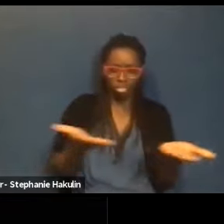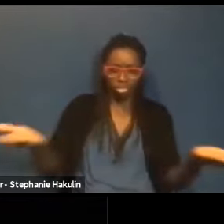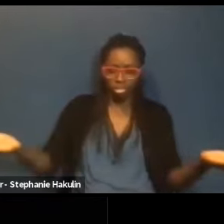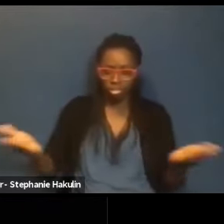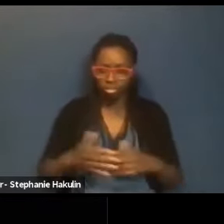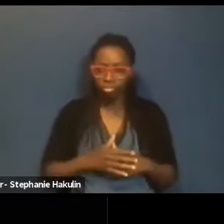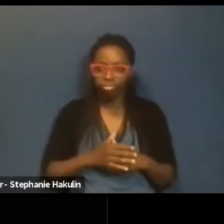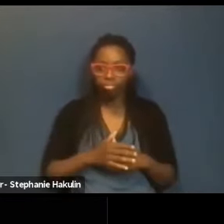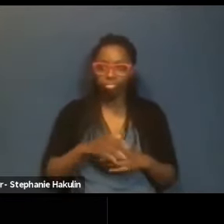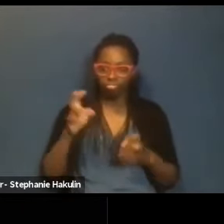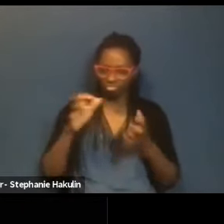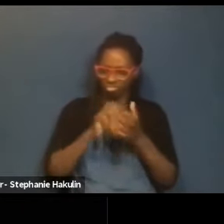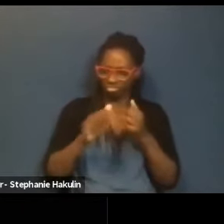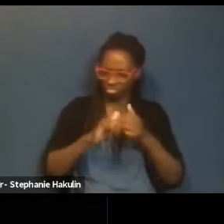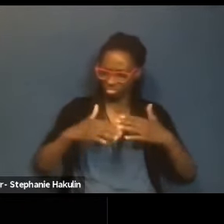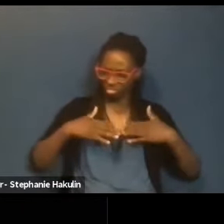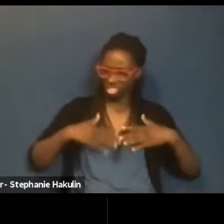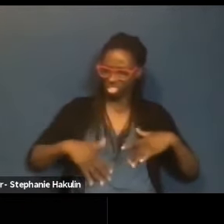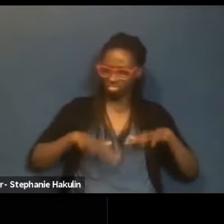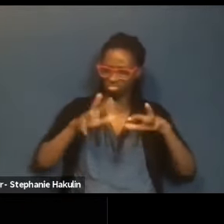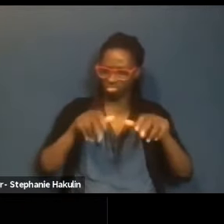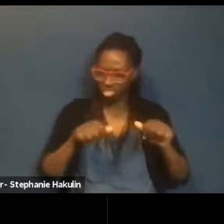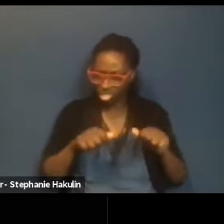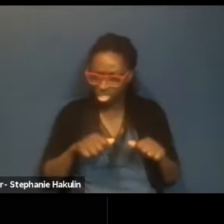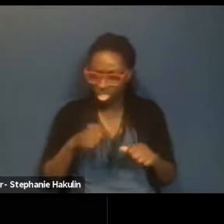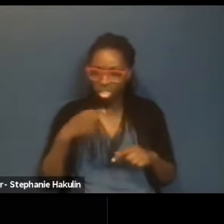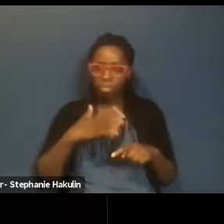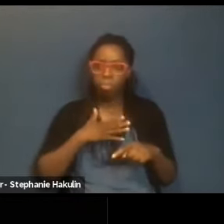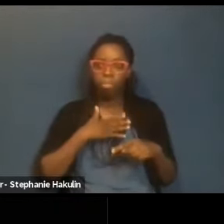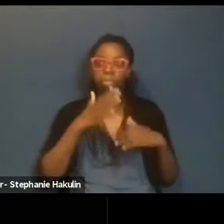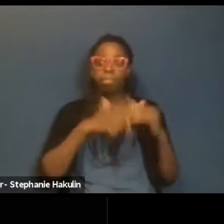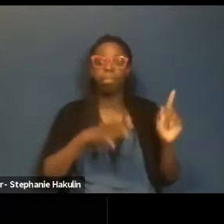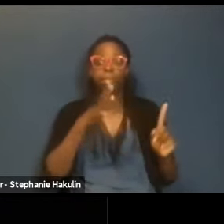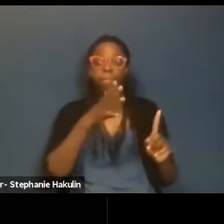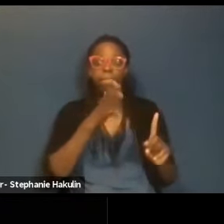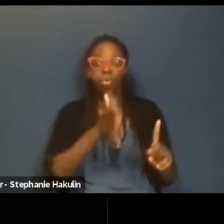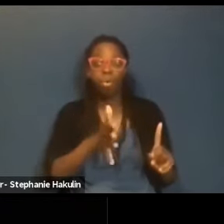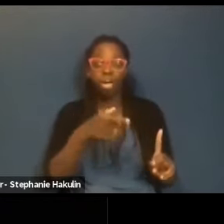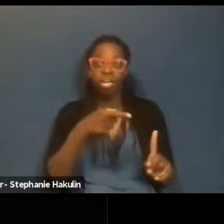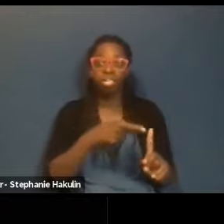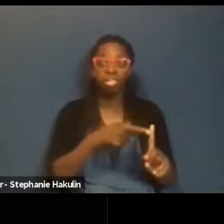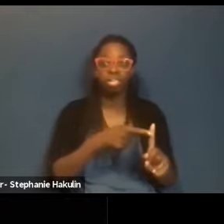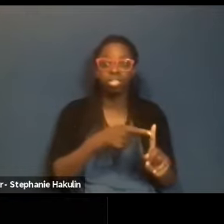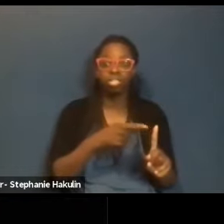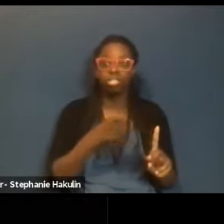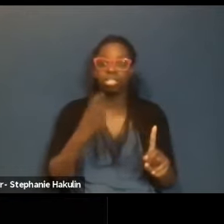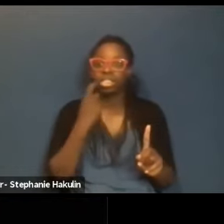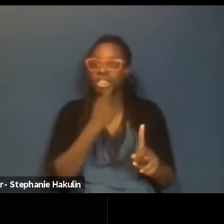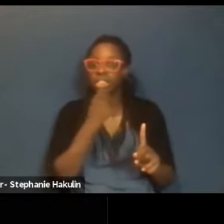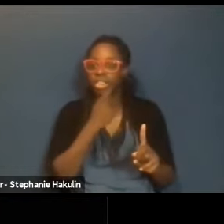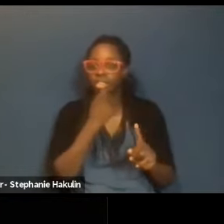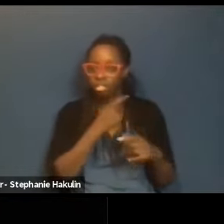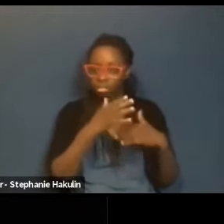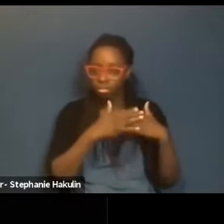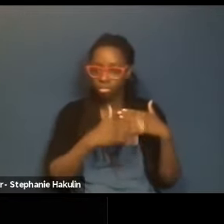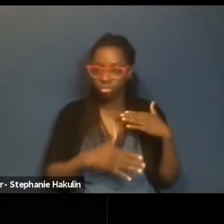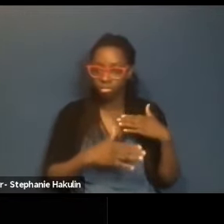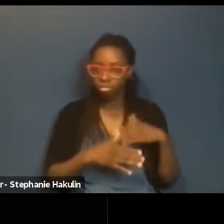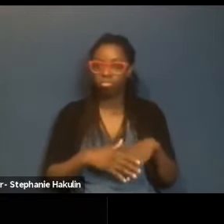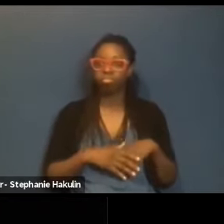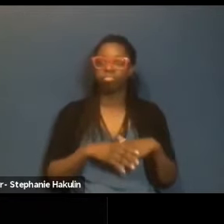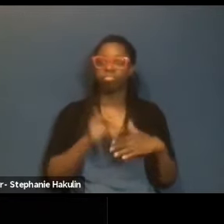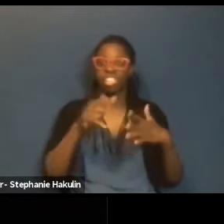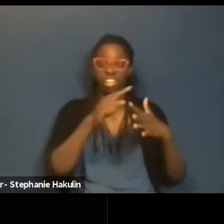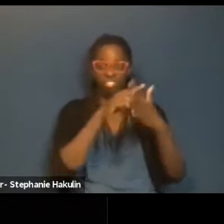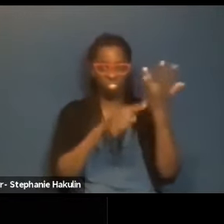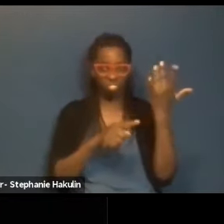bloody, left my grandmother Salin tasting of iron, her fingertips eternally scabbed and holy, a